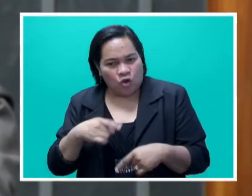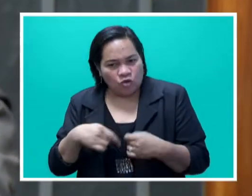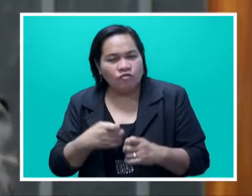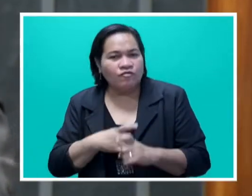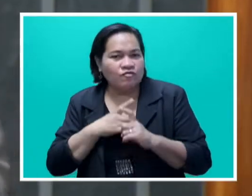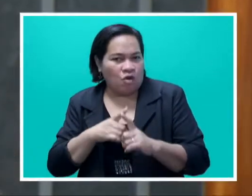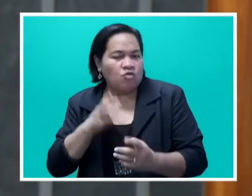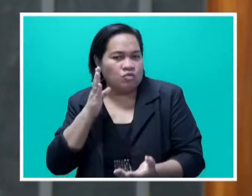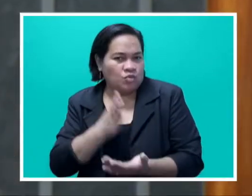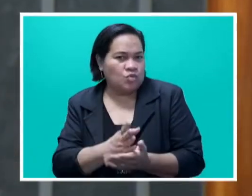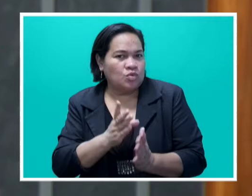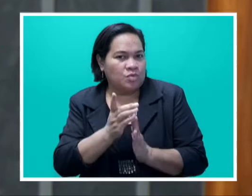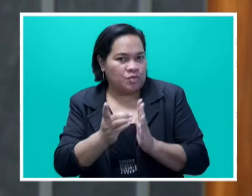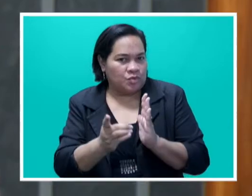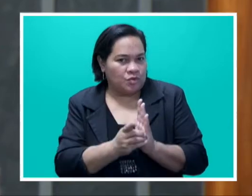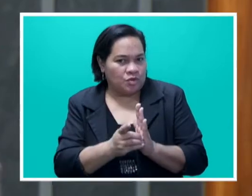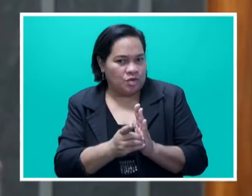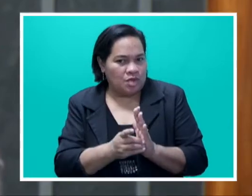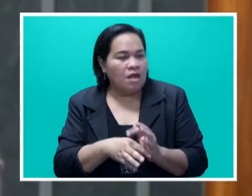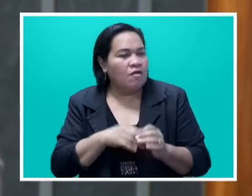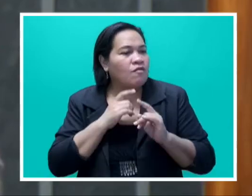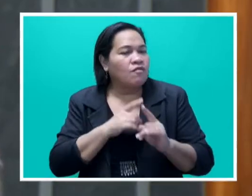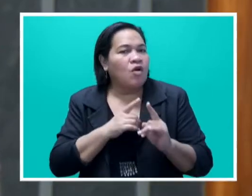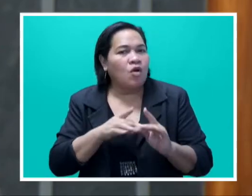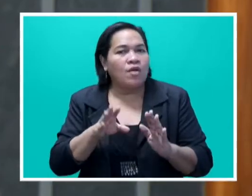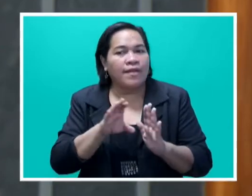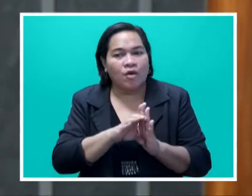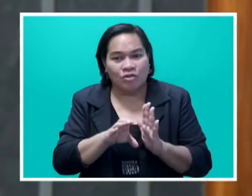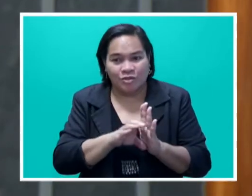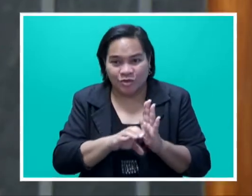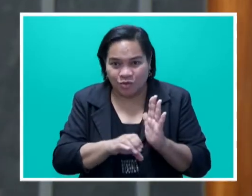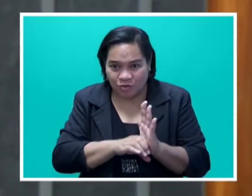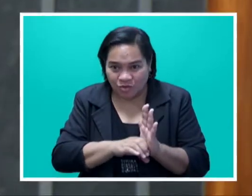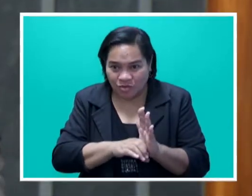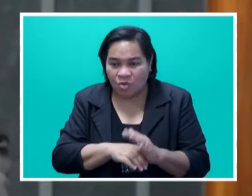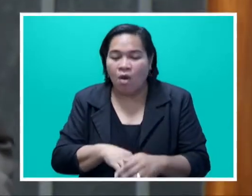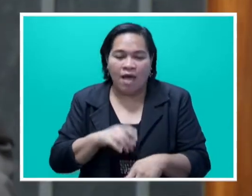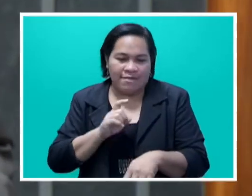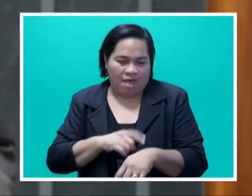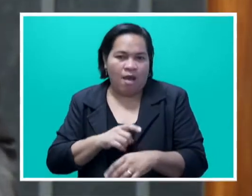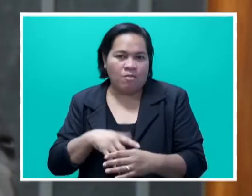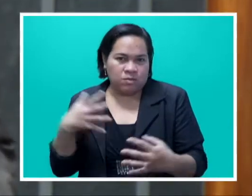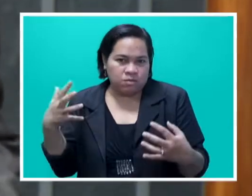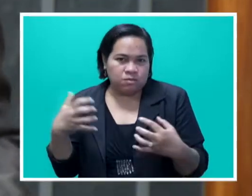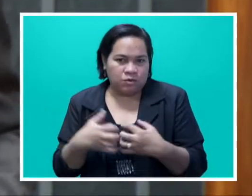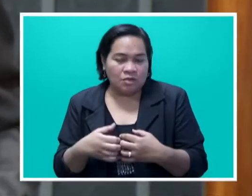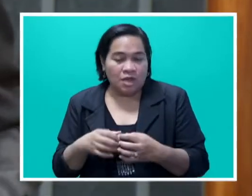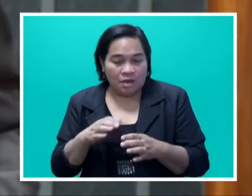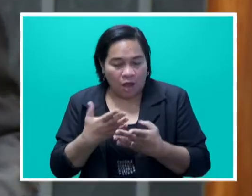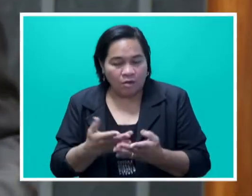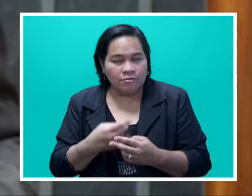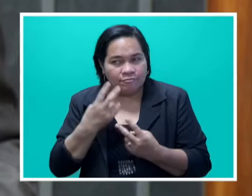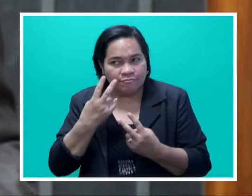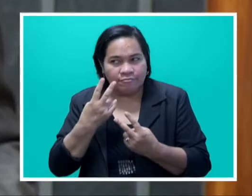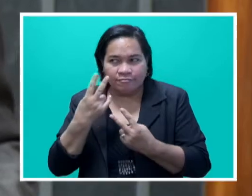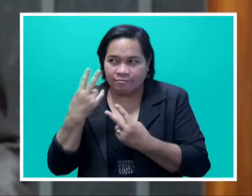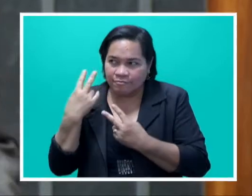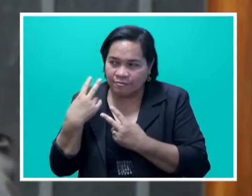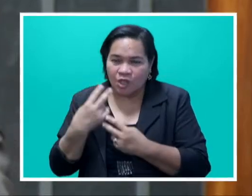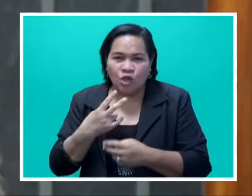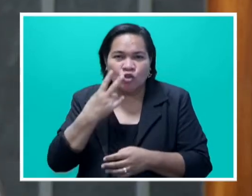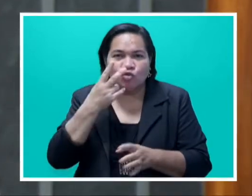Constitution. It is a timely reminder as we take stock of the past 2 years under